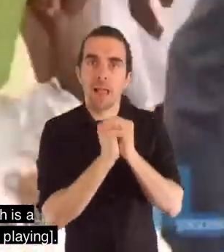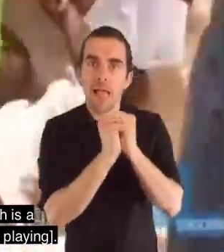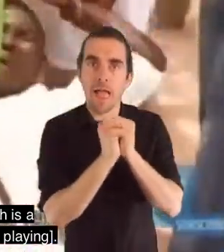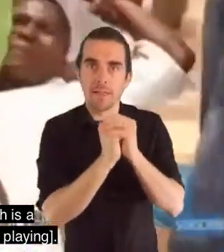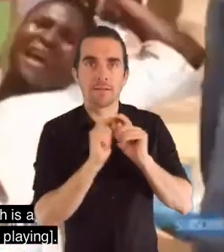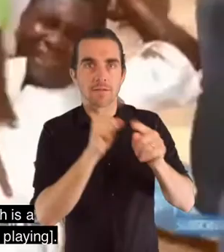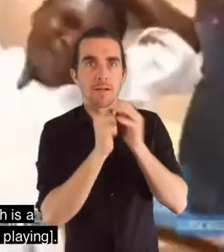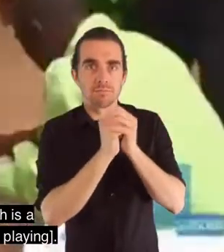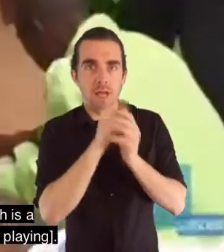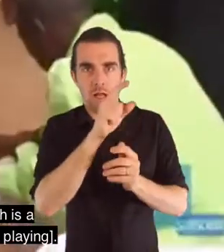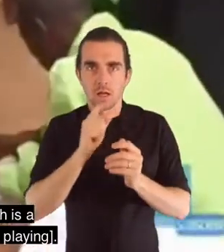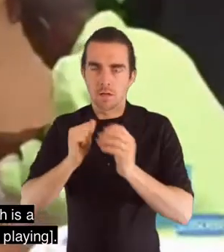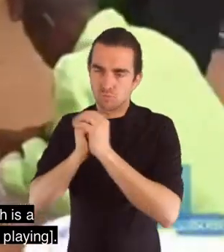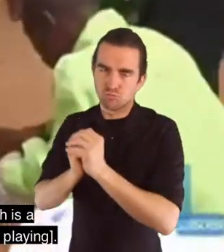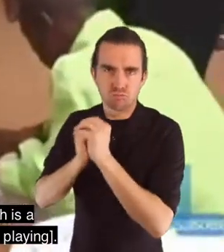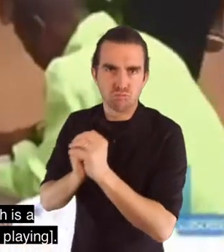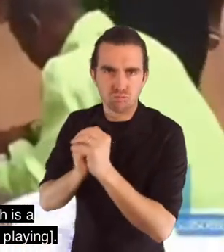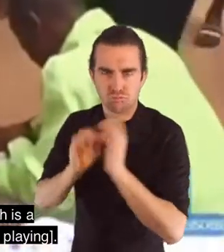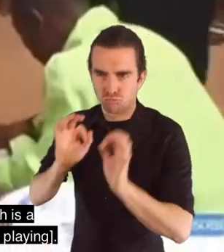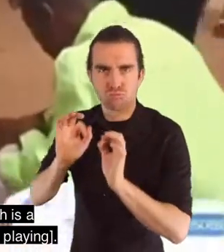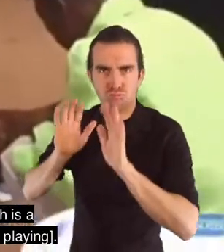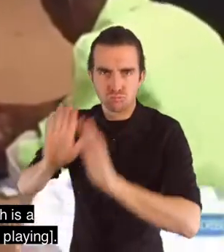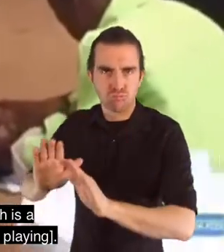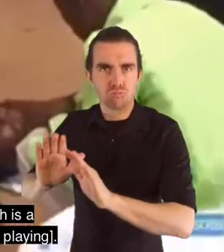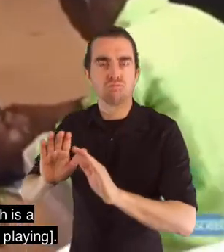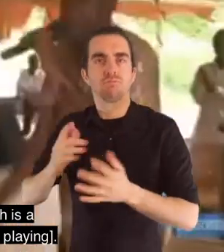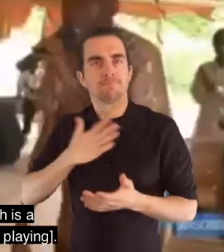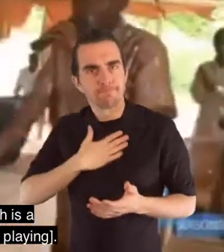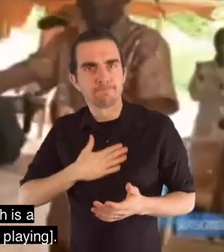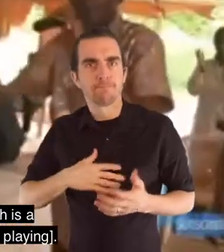they rely on preachers to heal them.